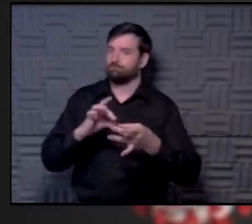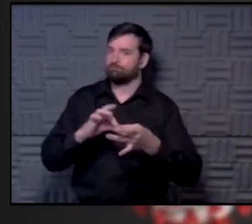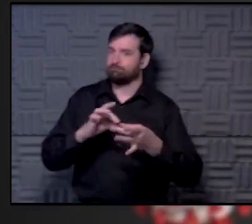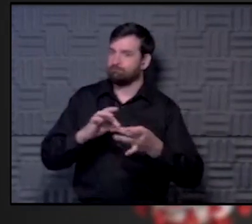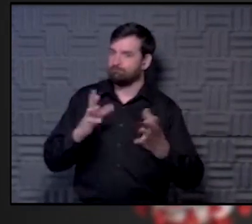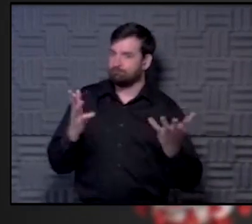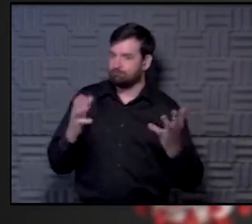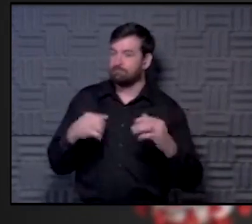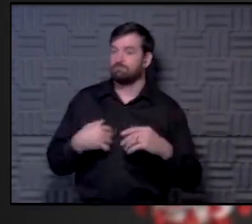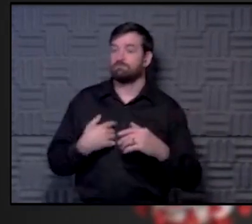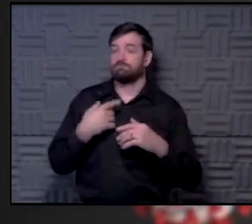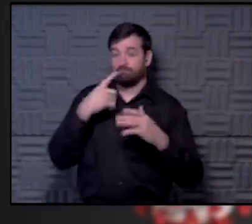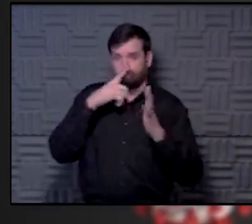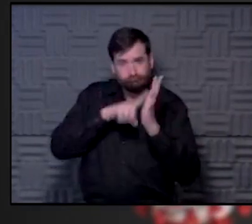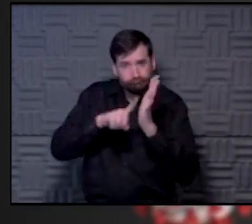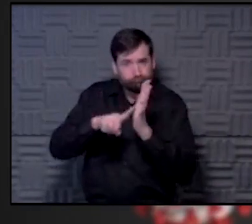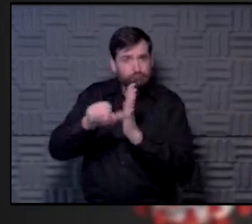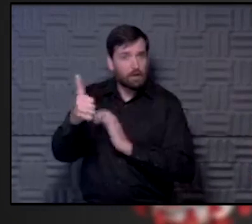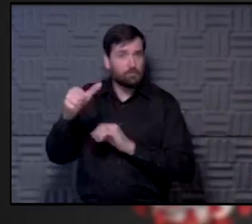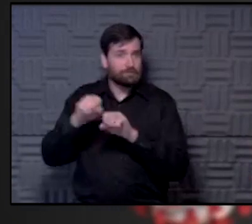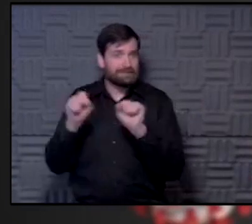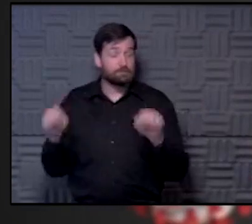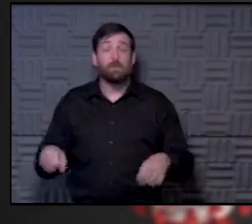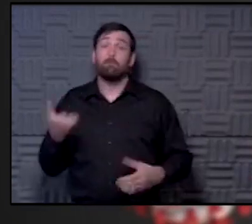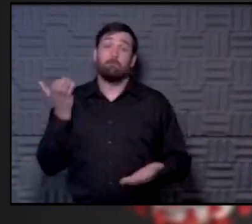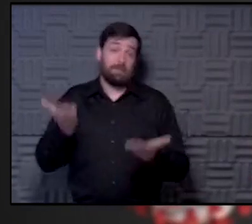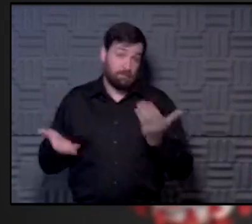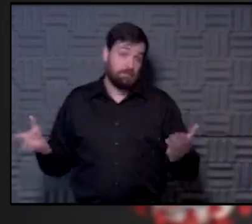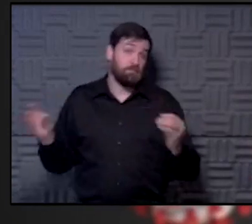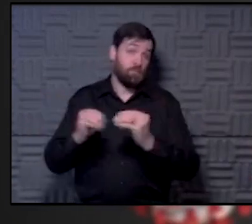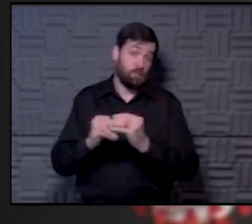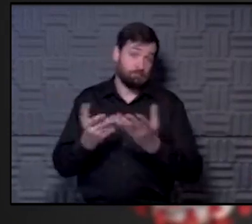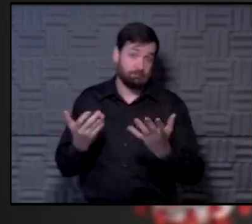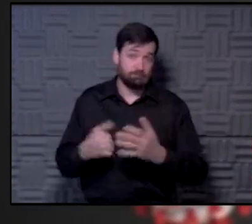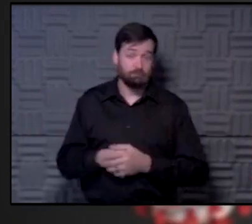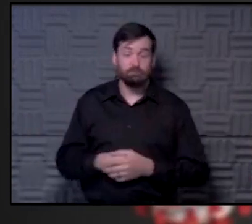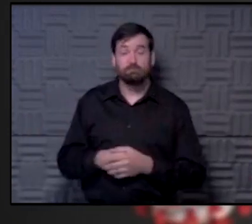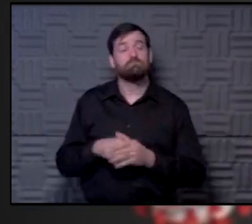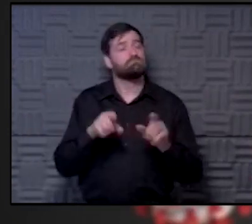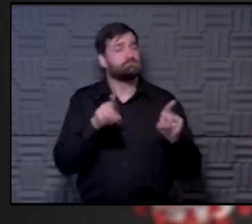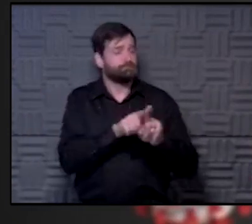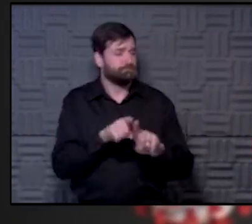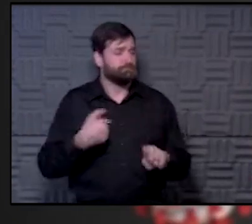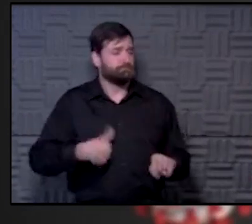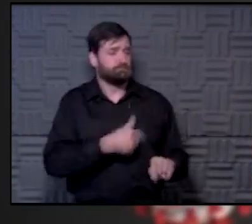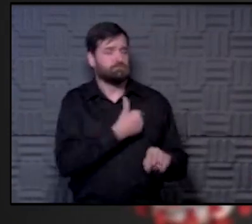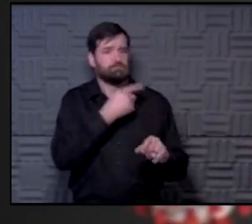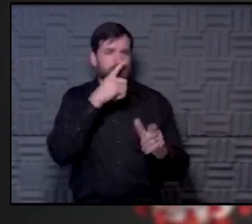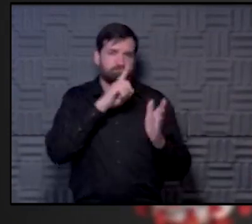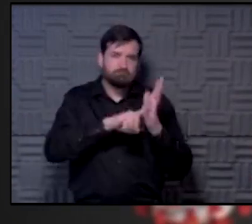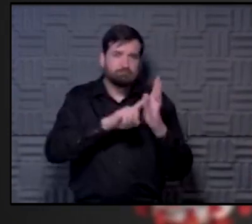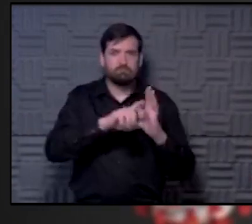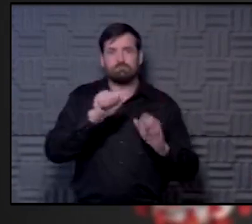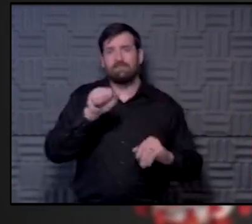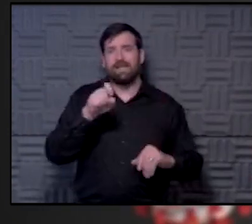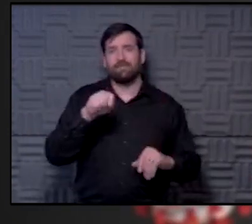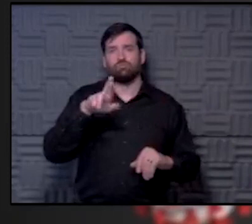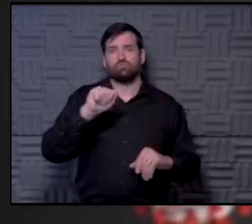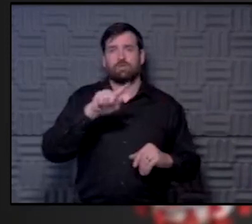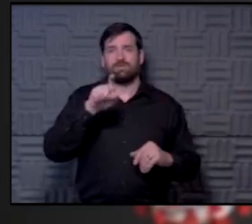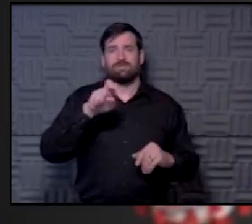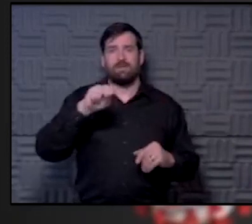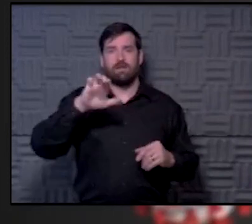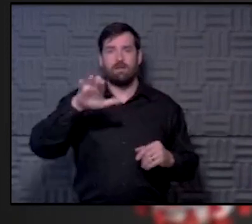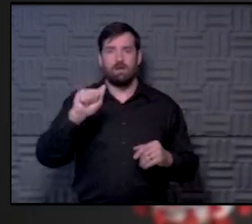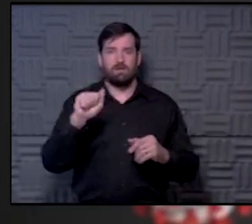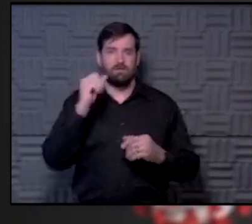As we get into the other systems, we may find that there are more. At this time, We also went over AstraZeneca data, which they do